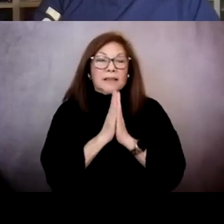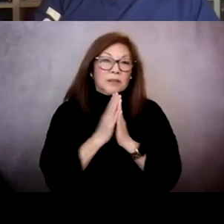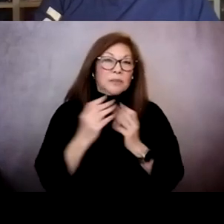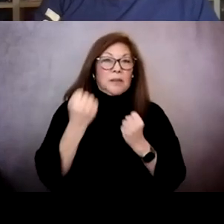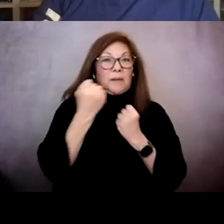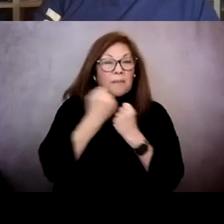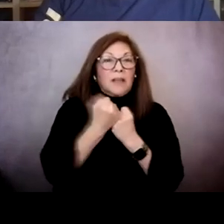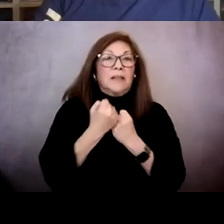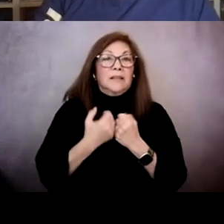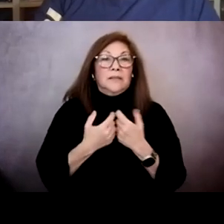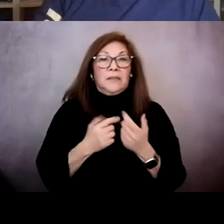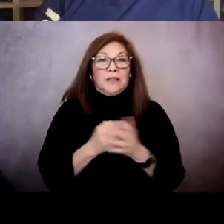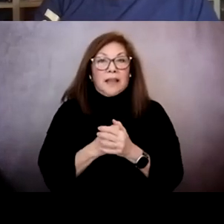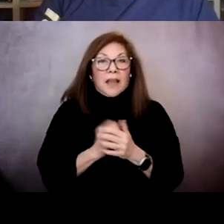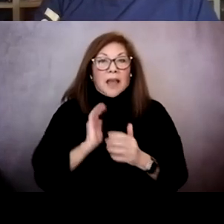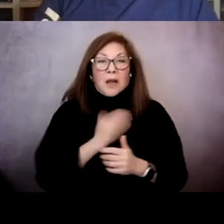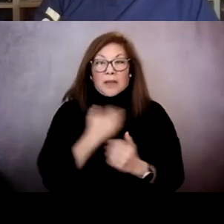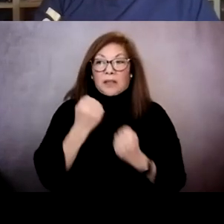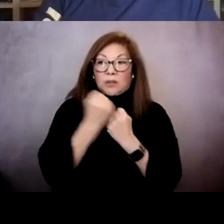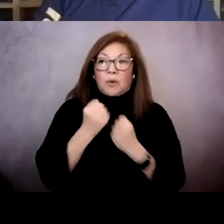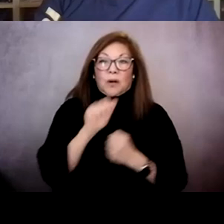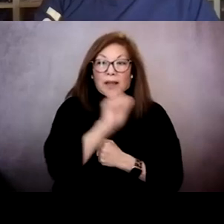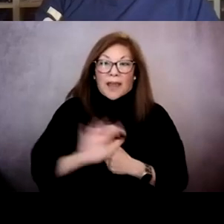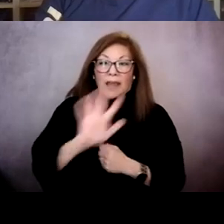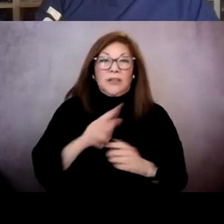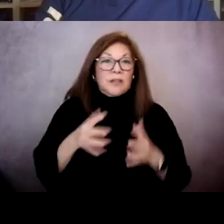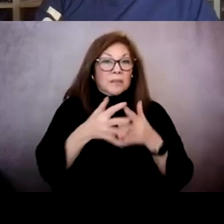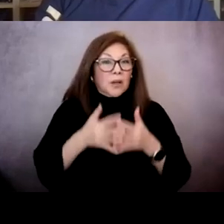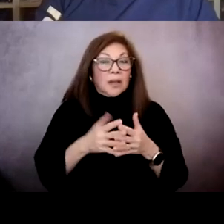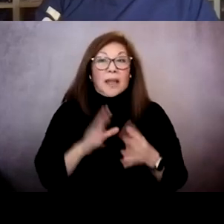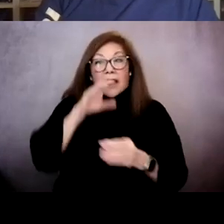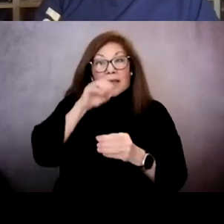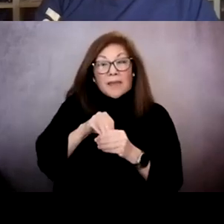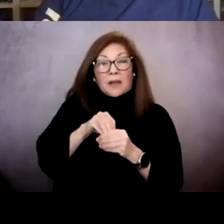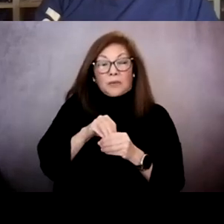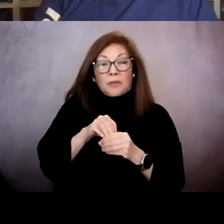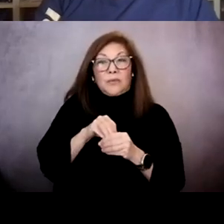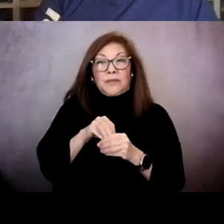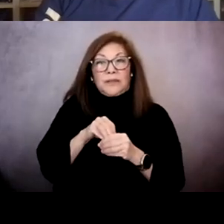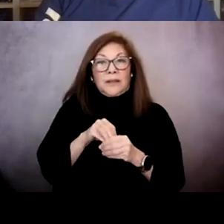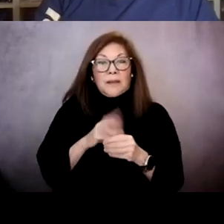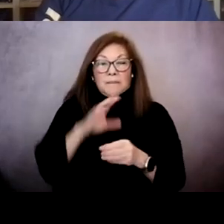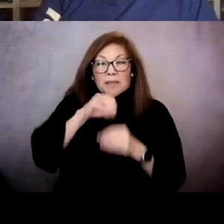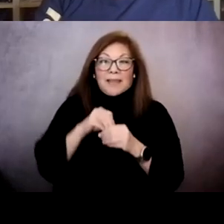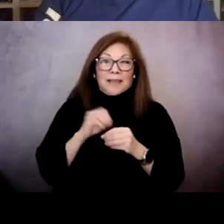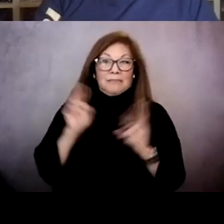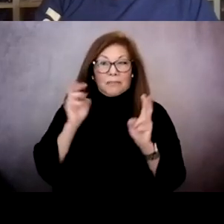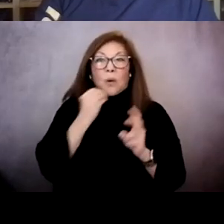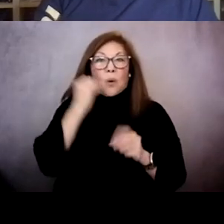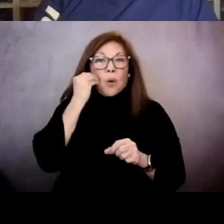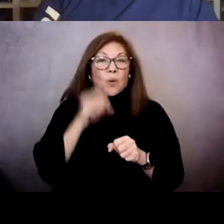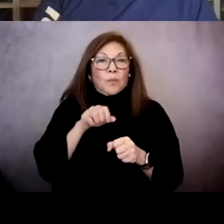or various other terms, and how they can support Asian Americans. And that includes being in our home spaces at times,